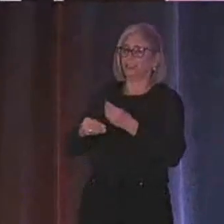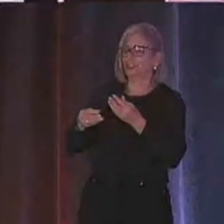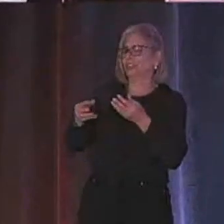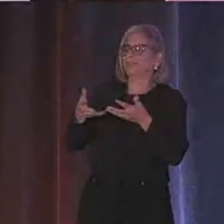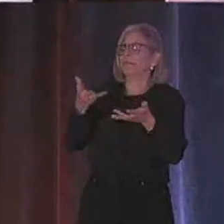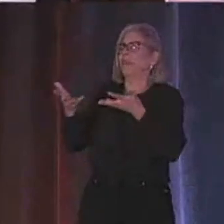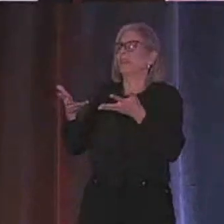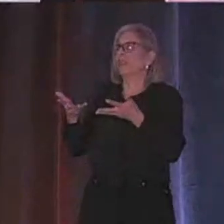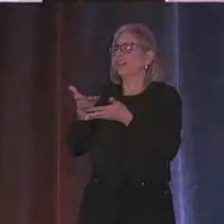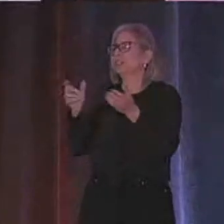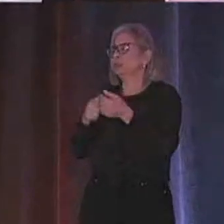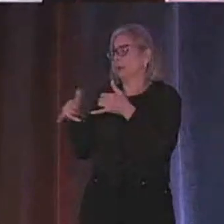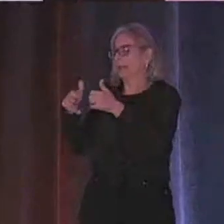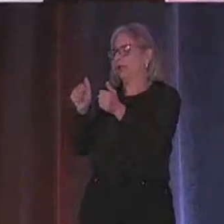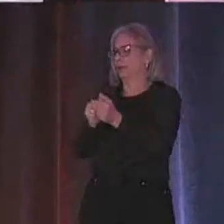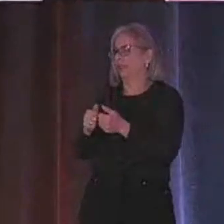whistles.